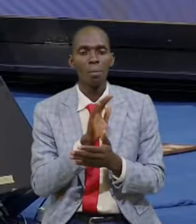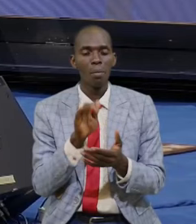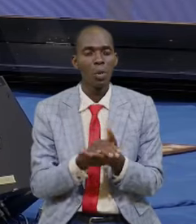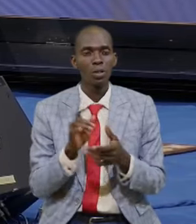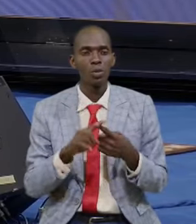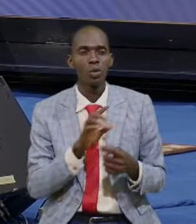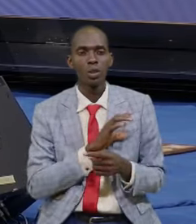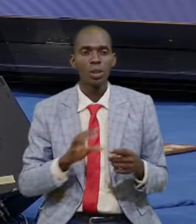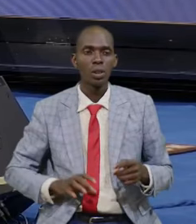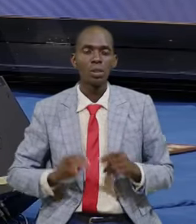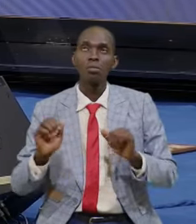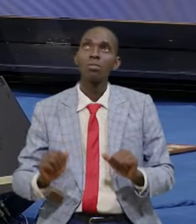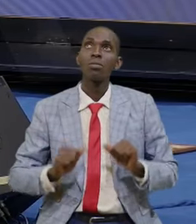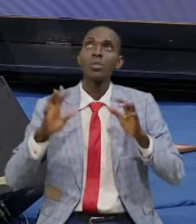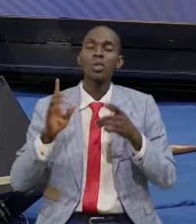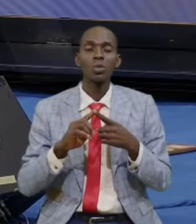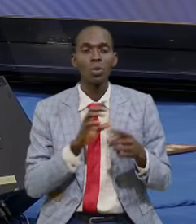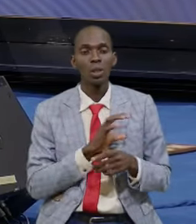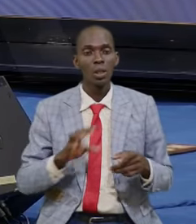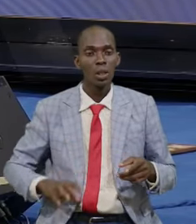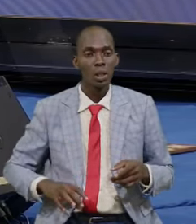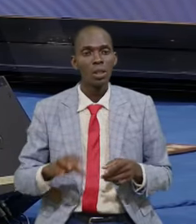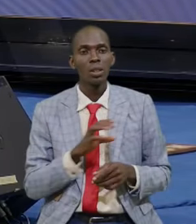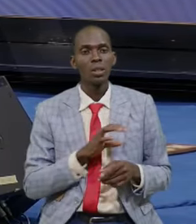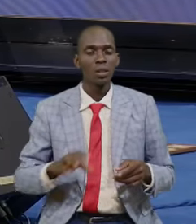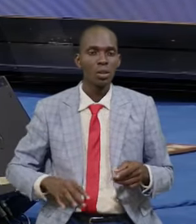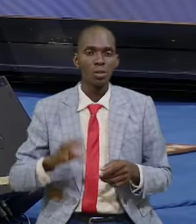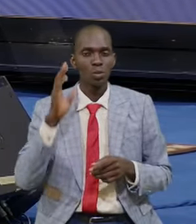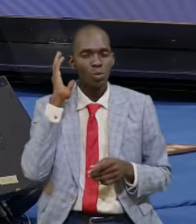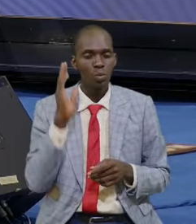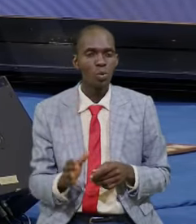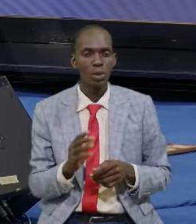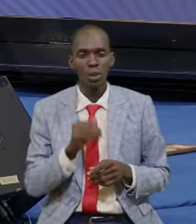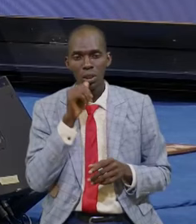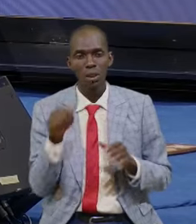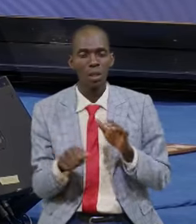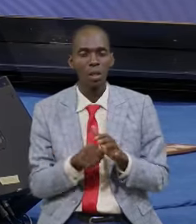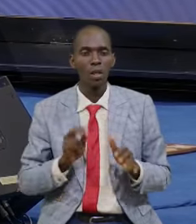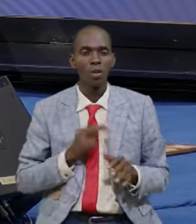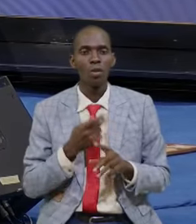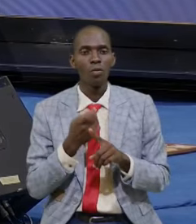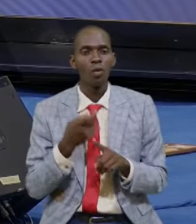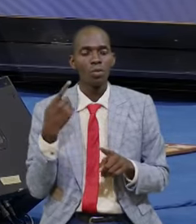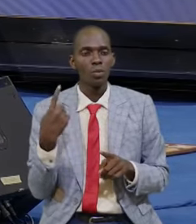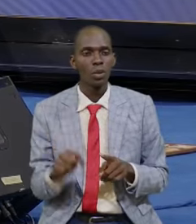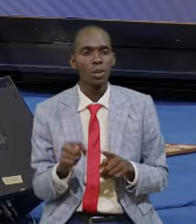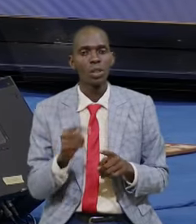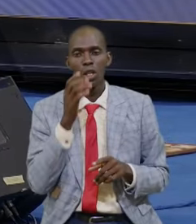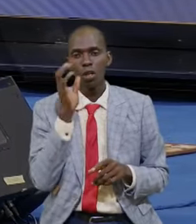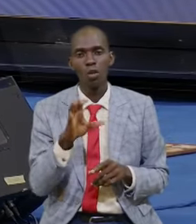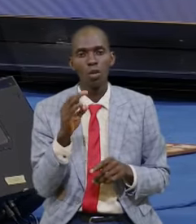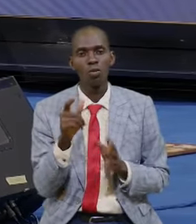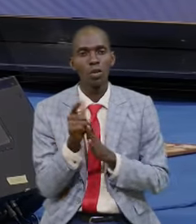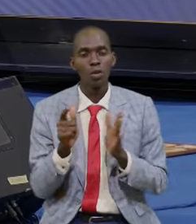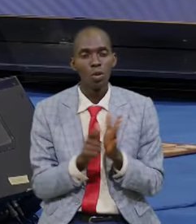unto Christ, Christ redeemed us from the curse of the law. And no curse will come on the